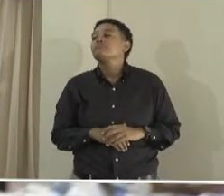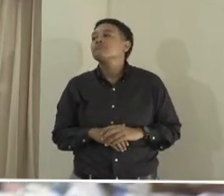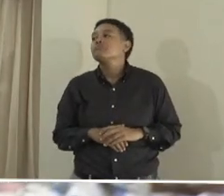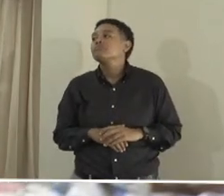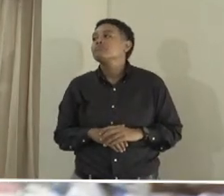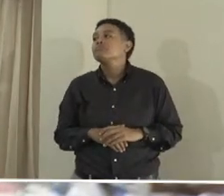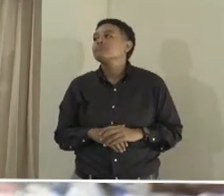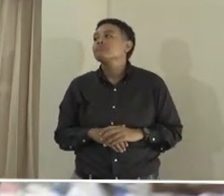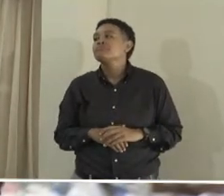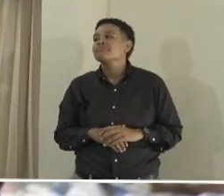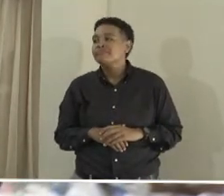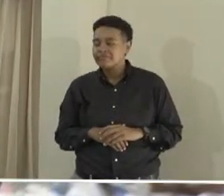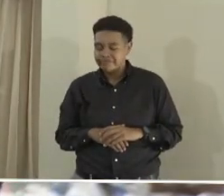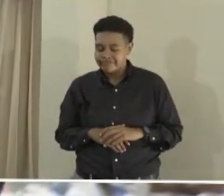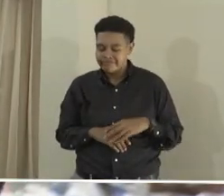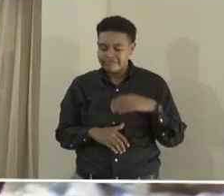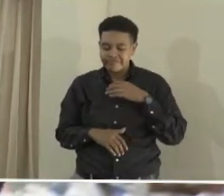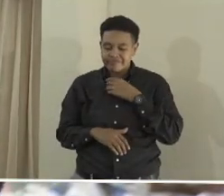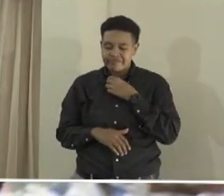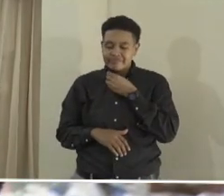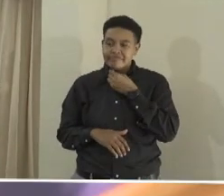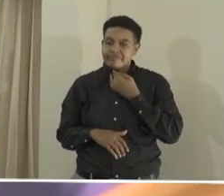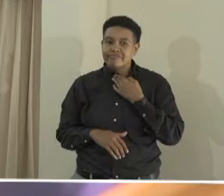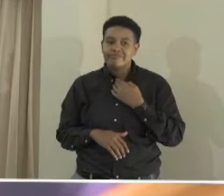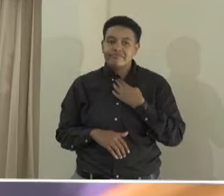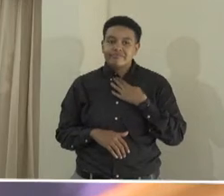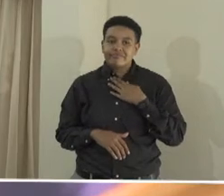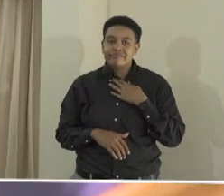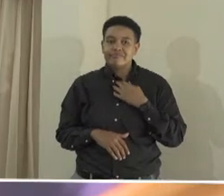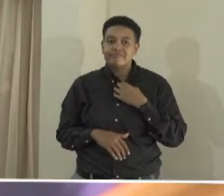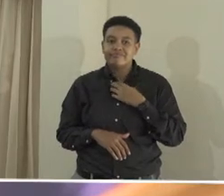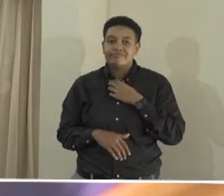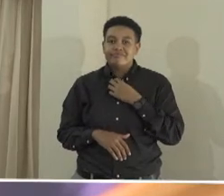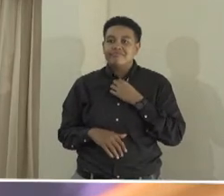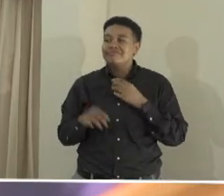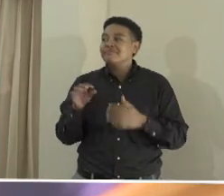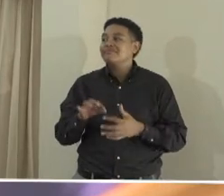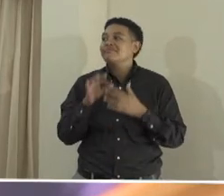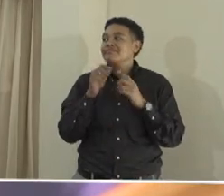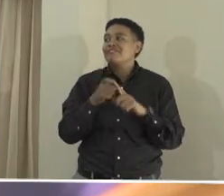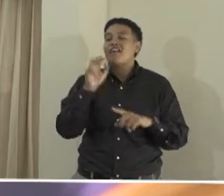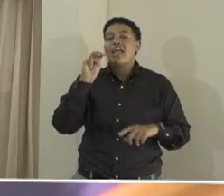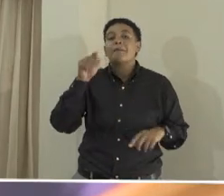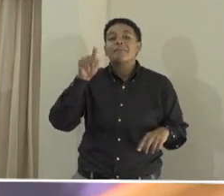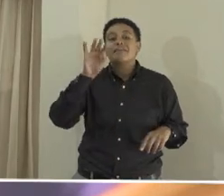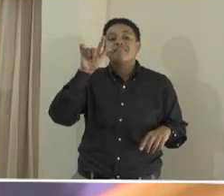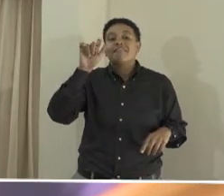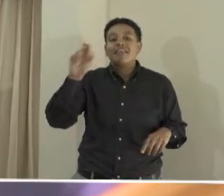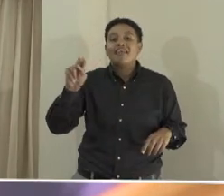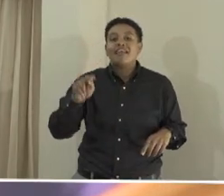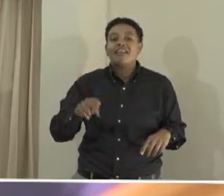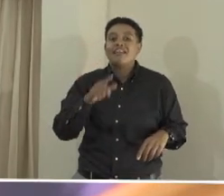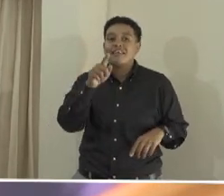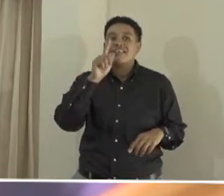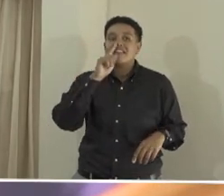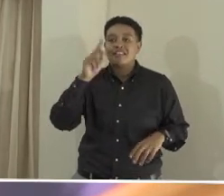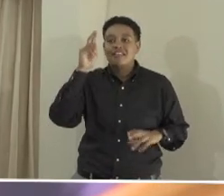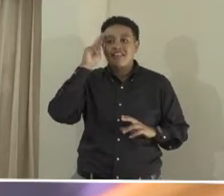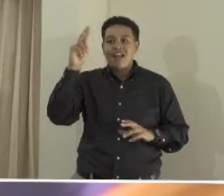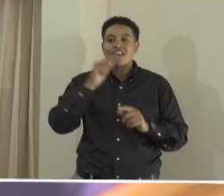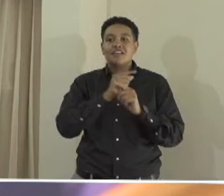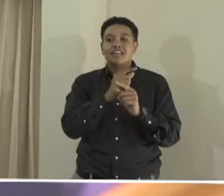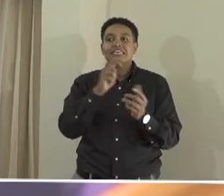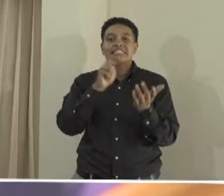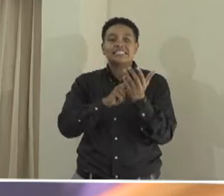And this is especially for MP Fagan. Be on your guard. Stand firm in